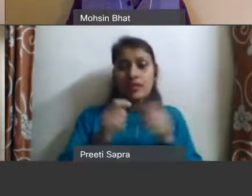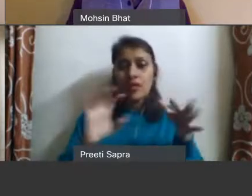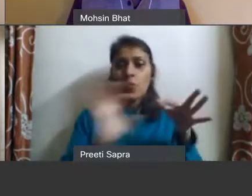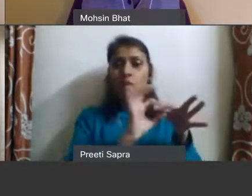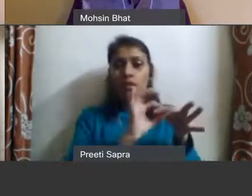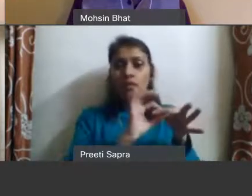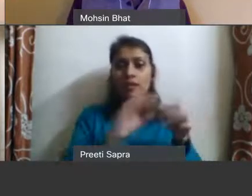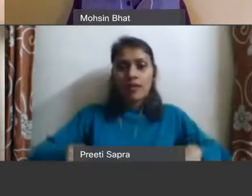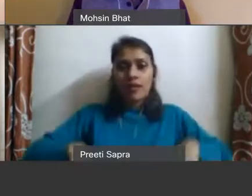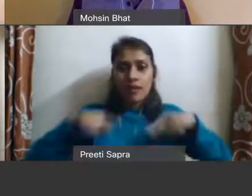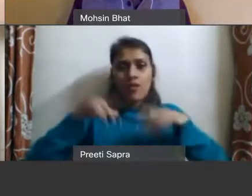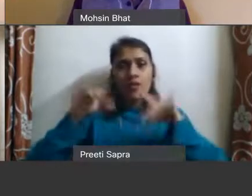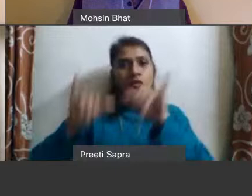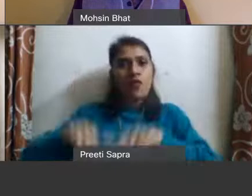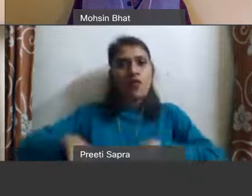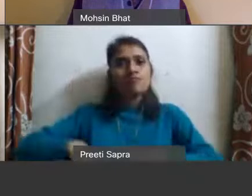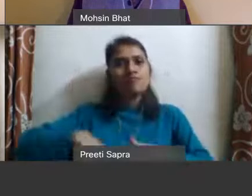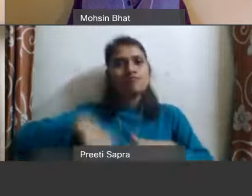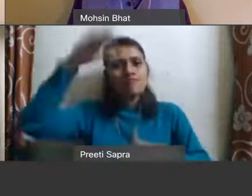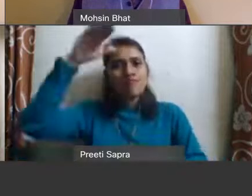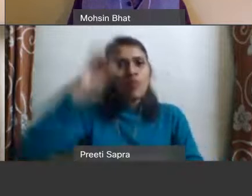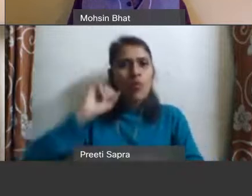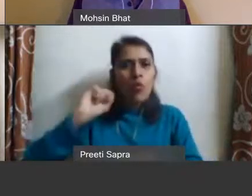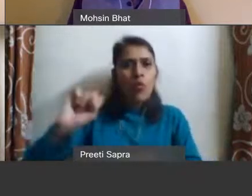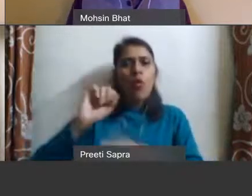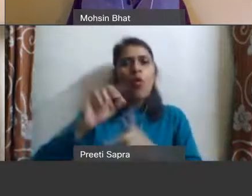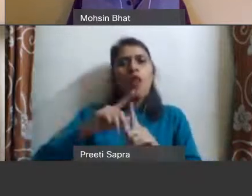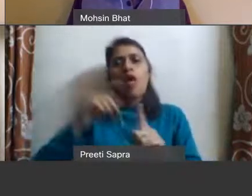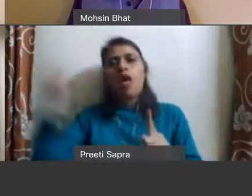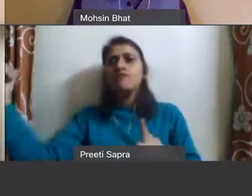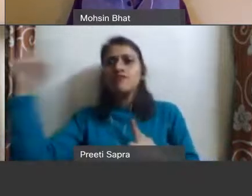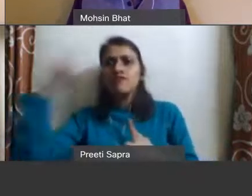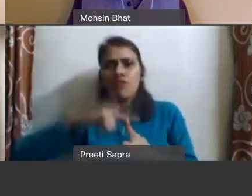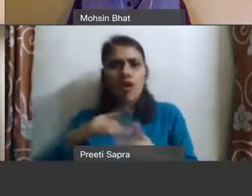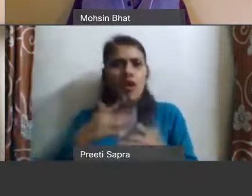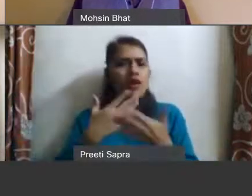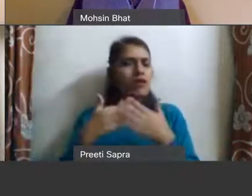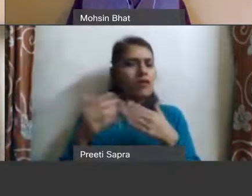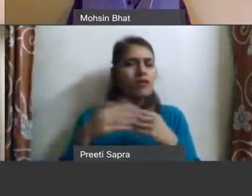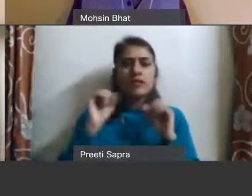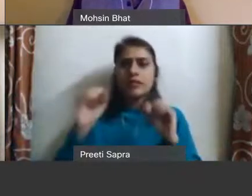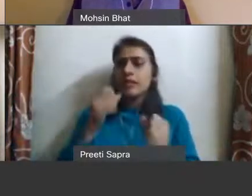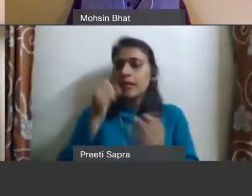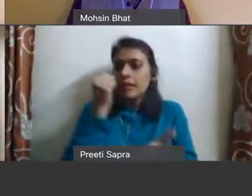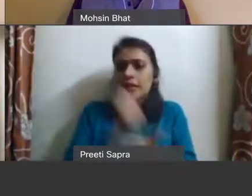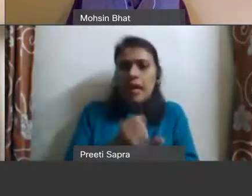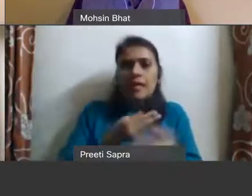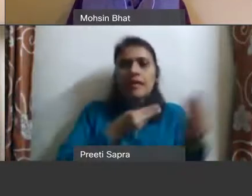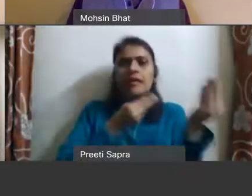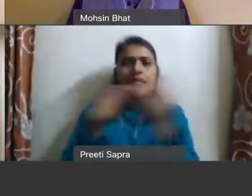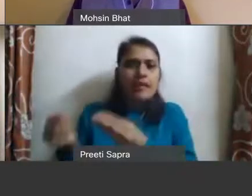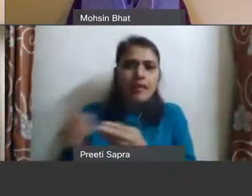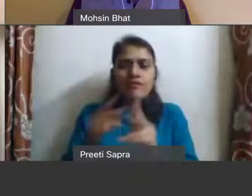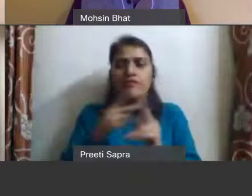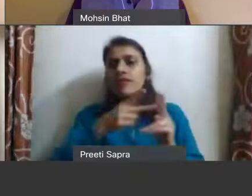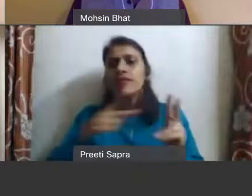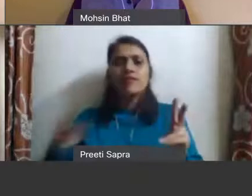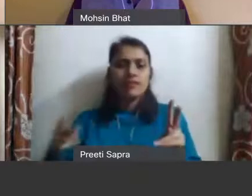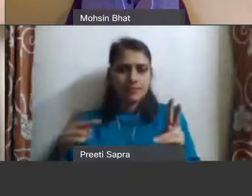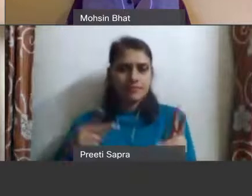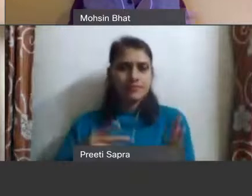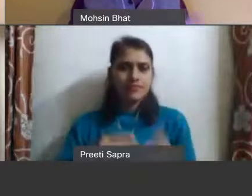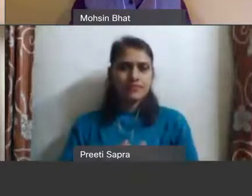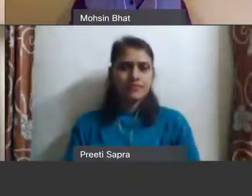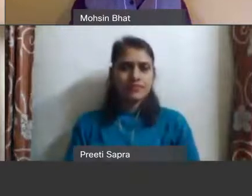non-citizens in the territory of our country? What kind of rights do they have? What kind of obligations do they have?